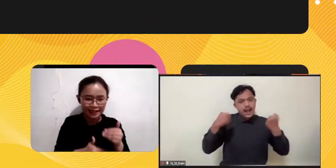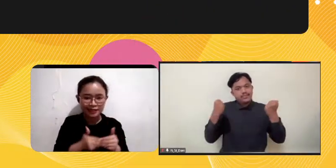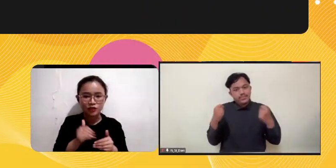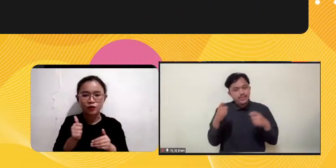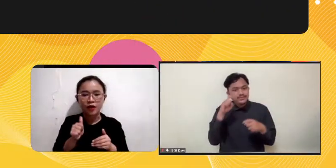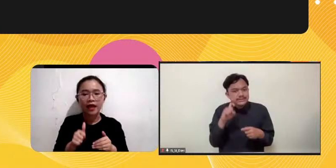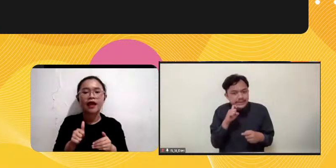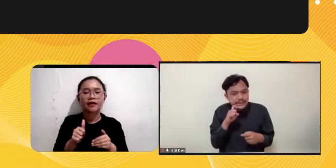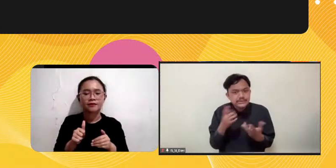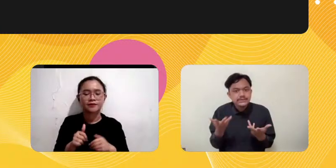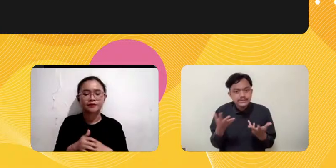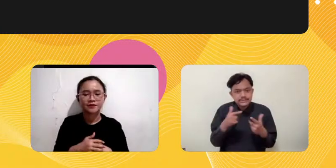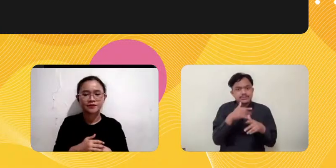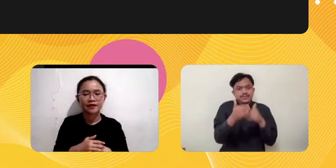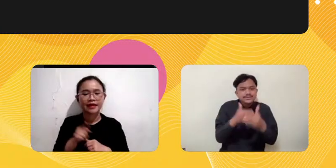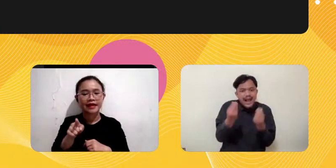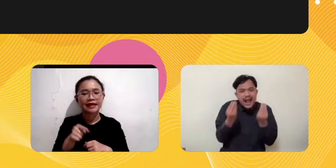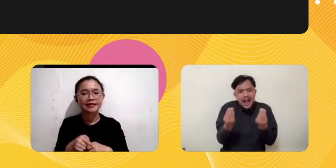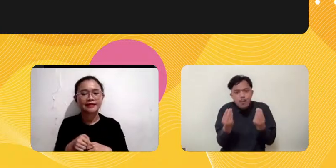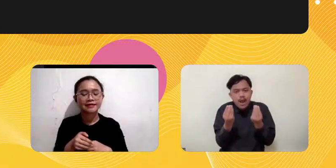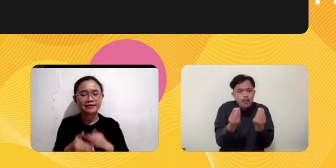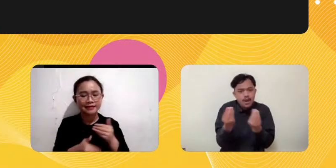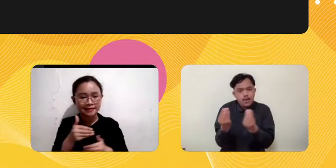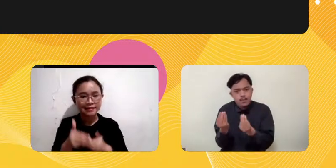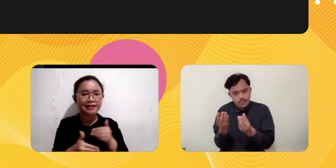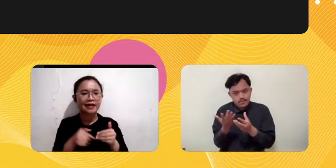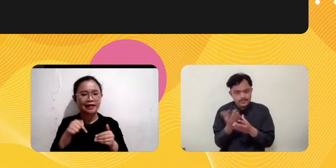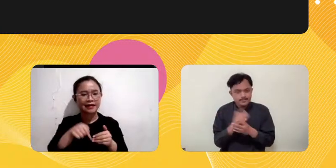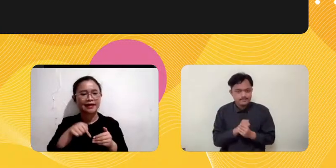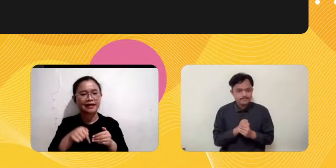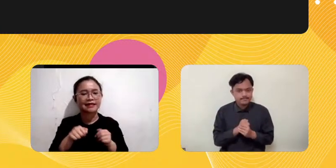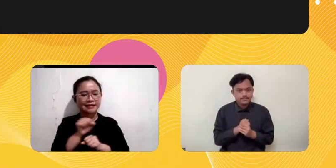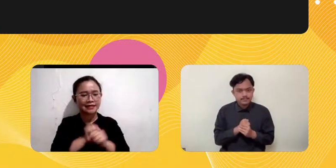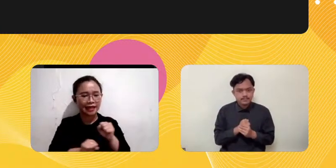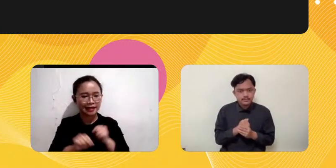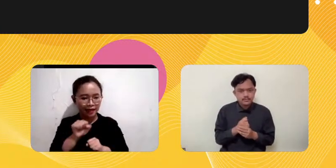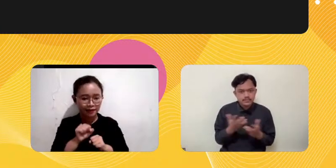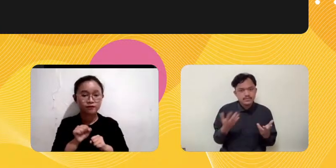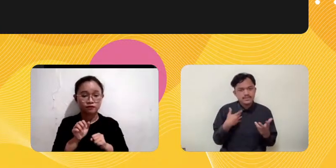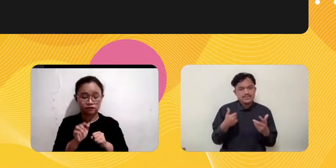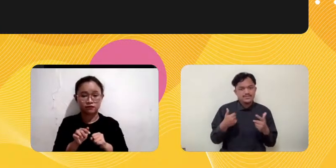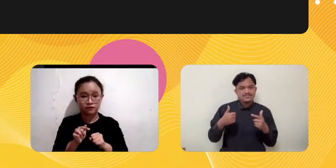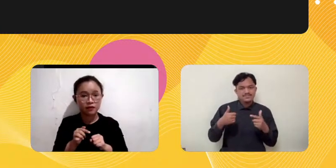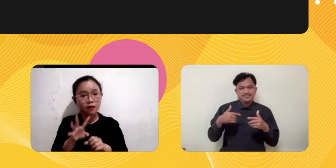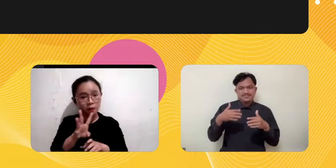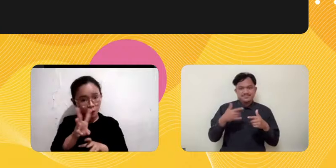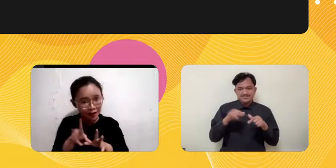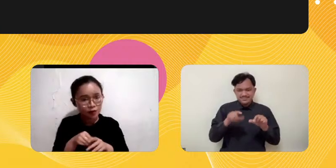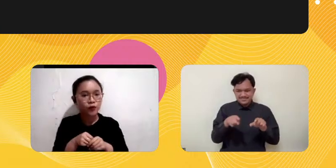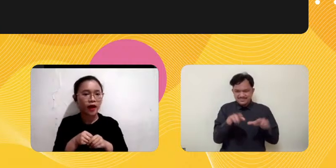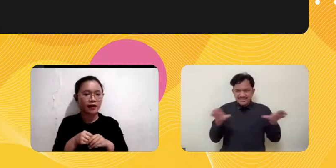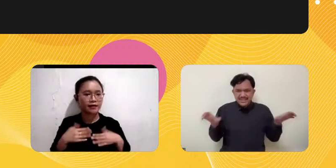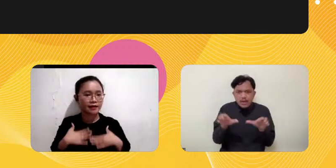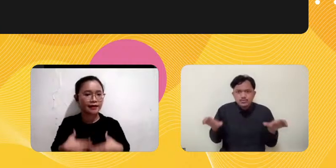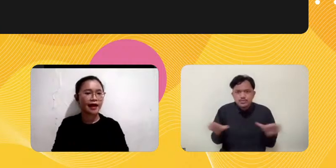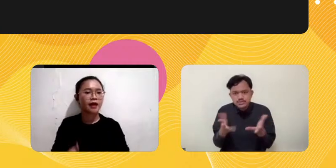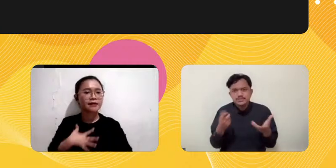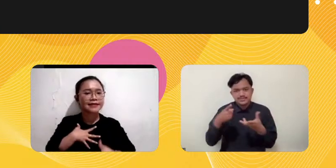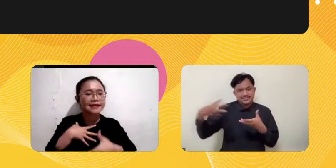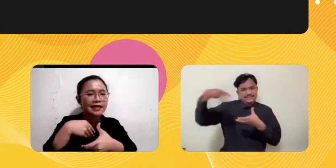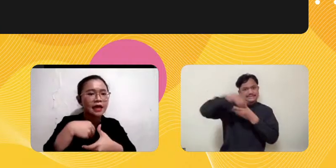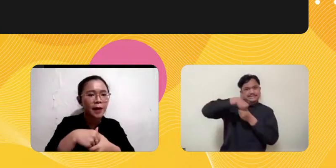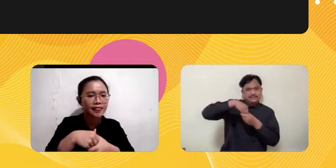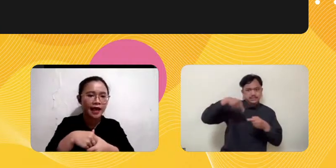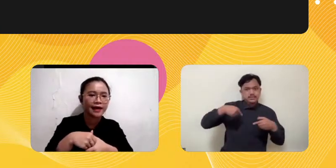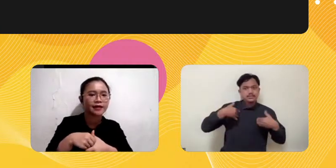in the designing of campaign messages. So it's important to always consider their insights